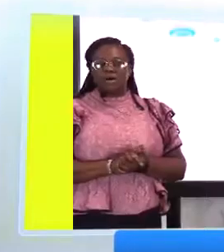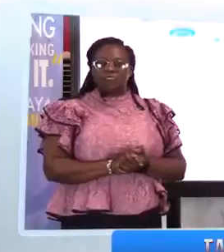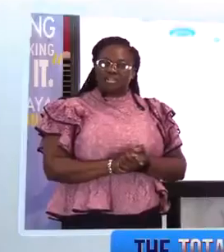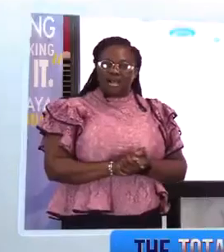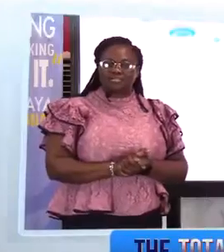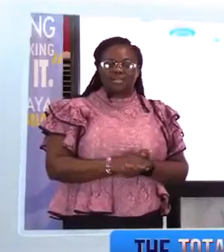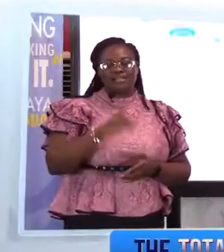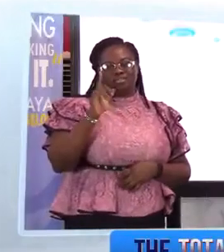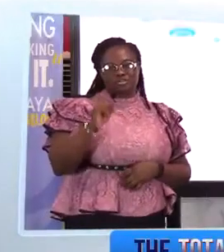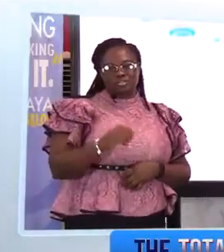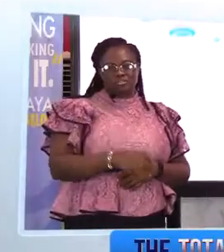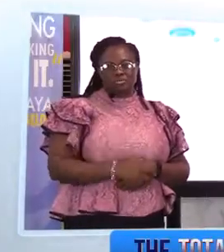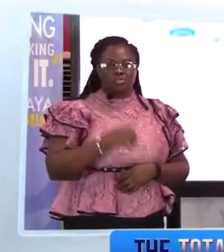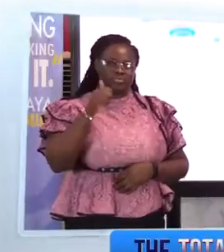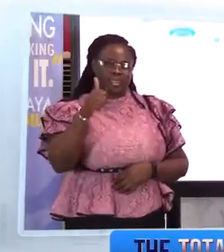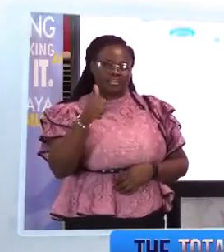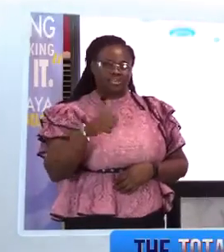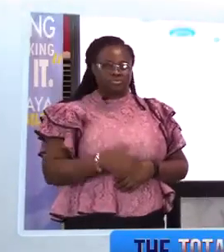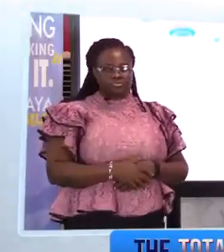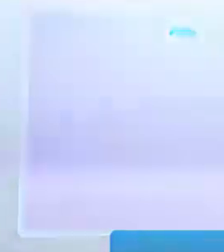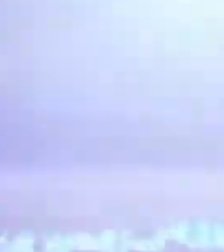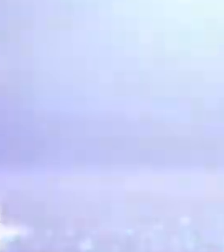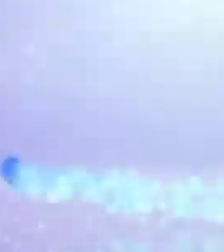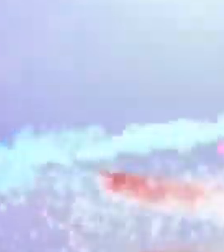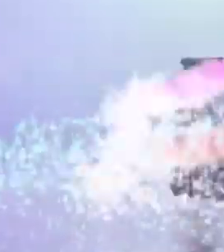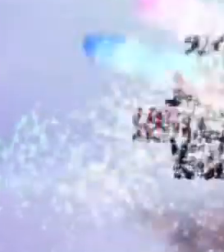Sit down, relax, and enjoy the show. Thank you.